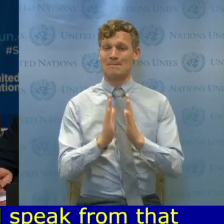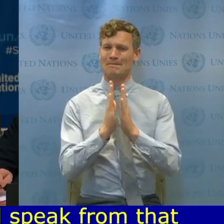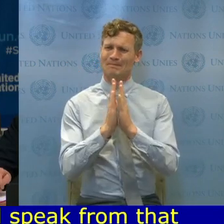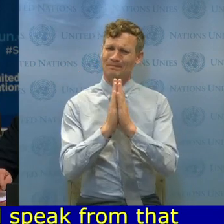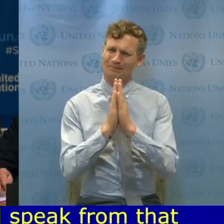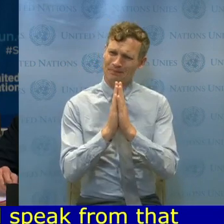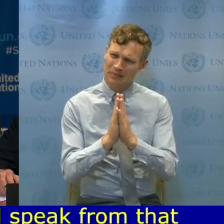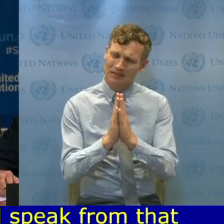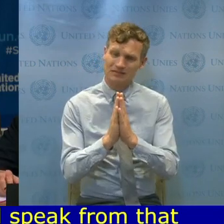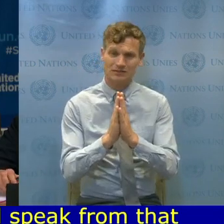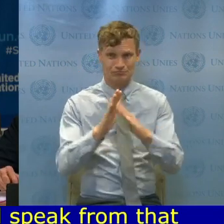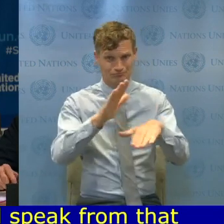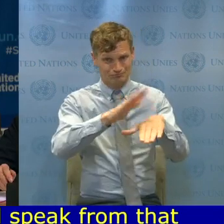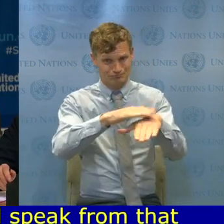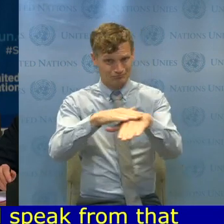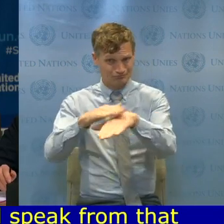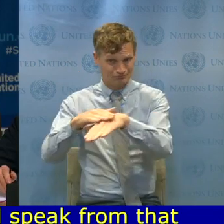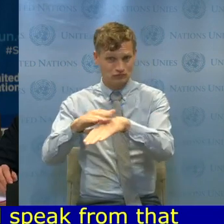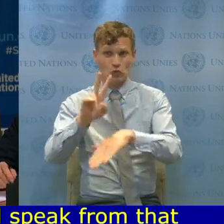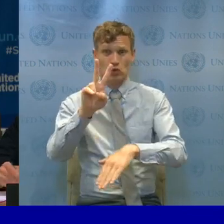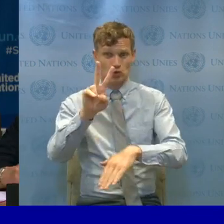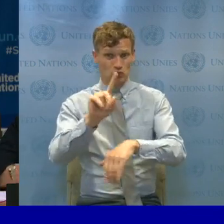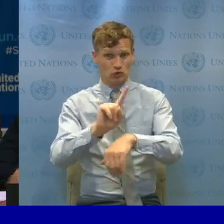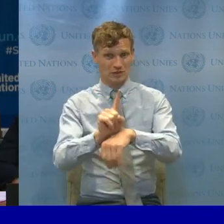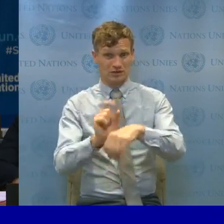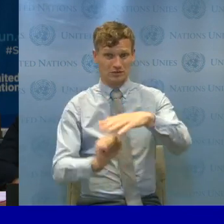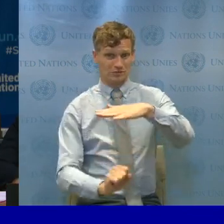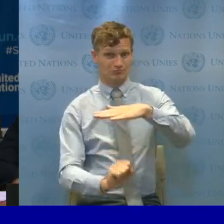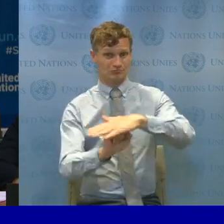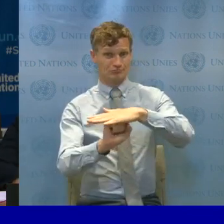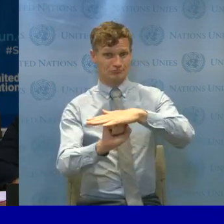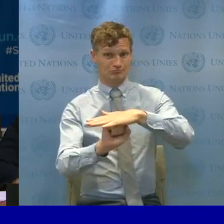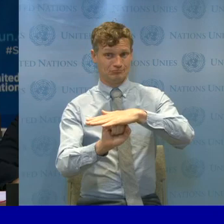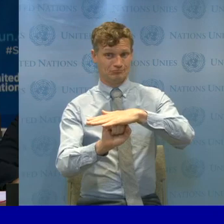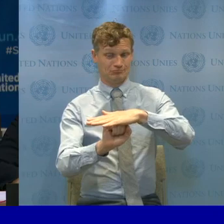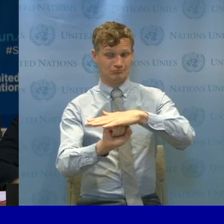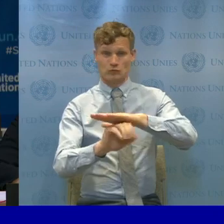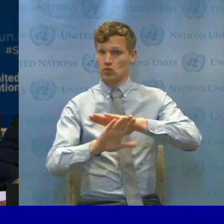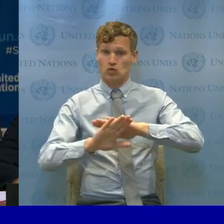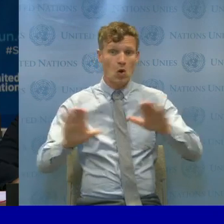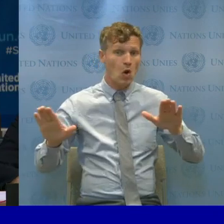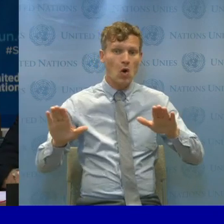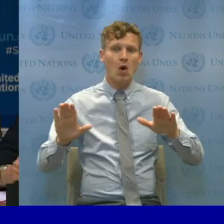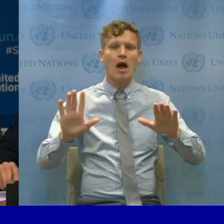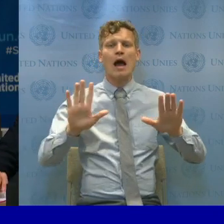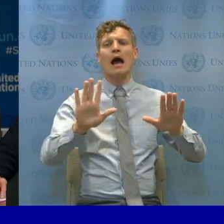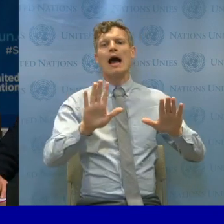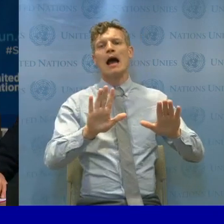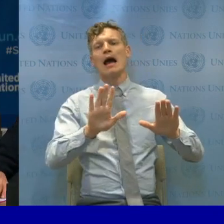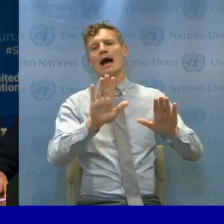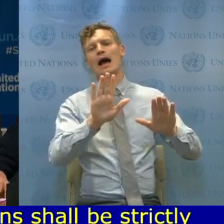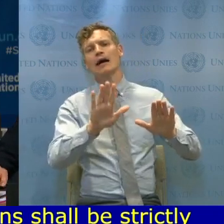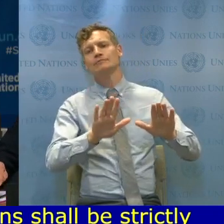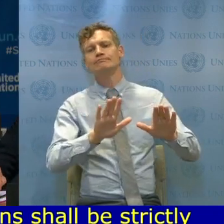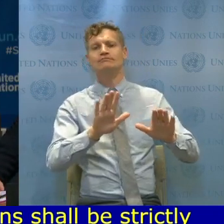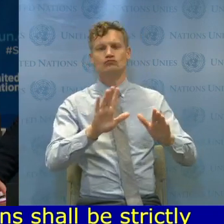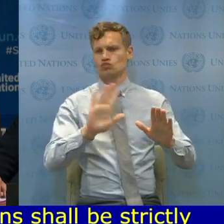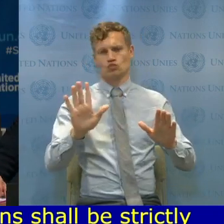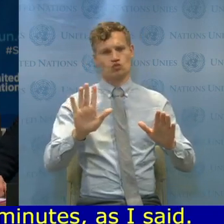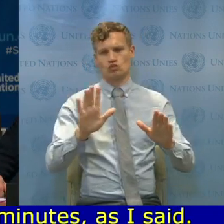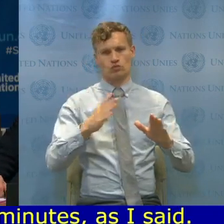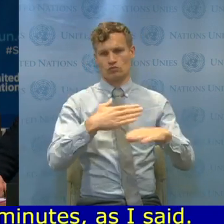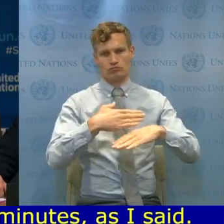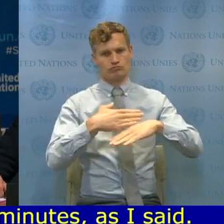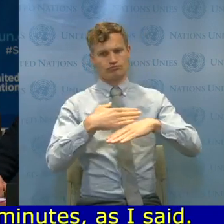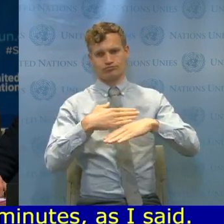no longer than 2 minutes, as I said, with no exception. Now, let me turn to our